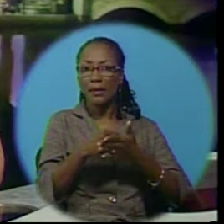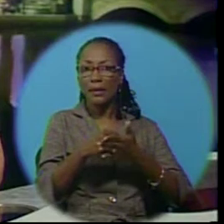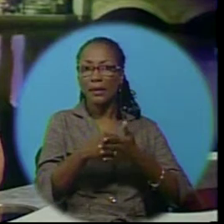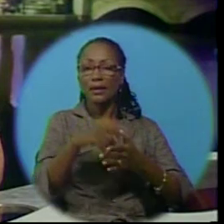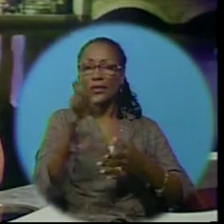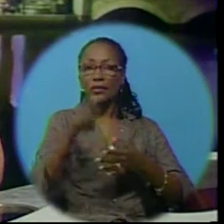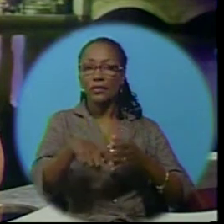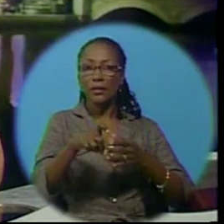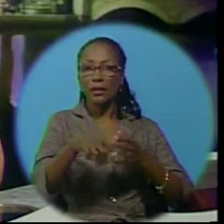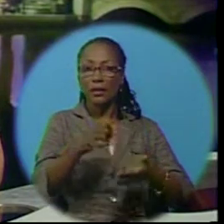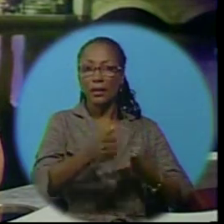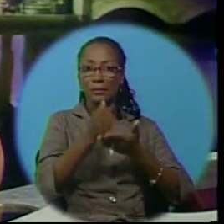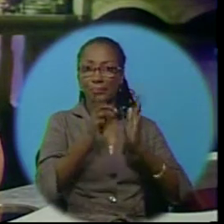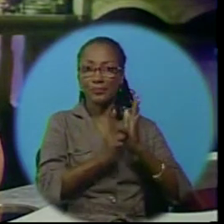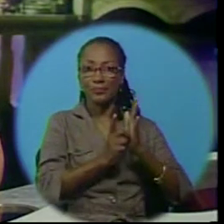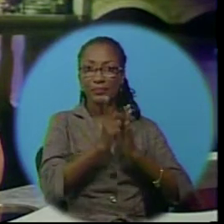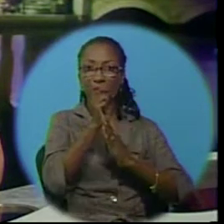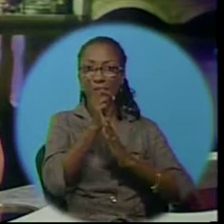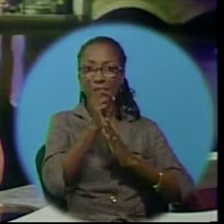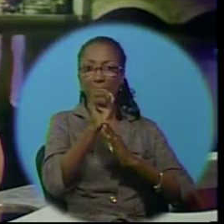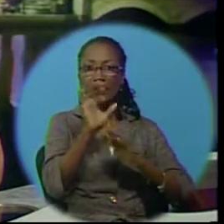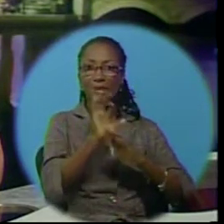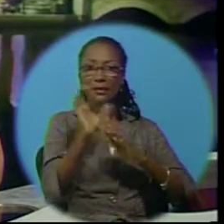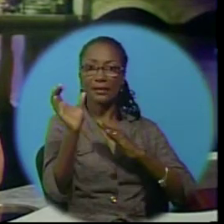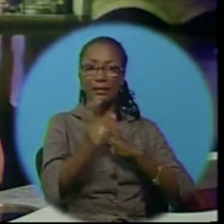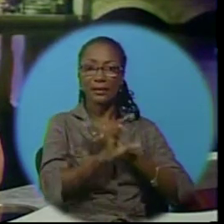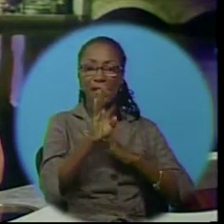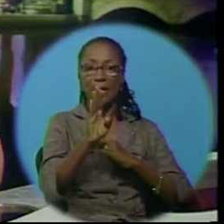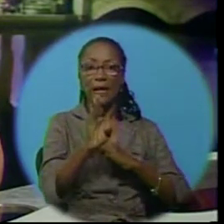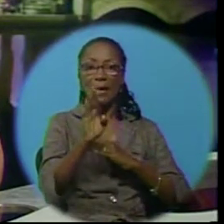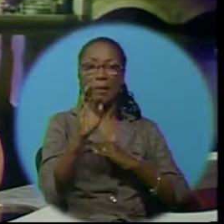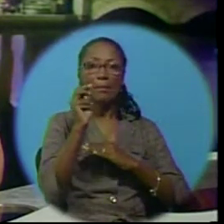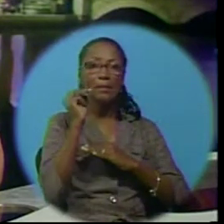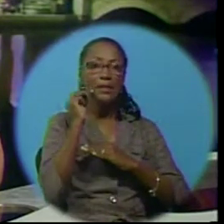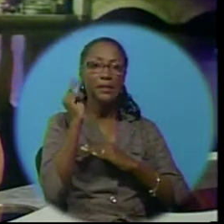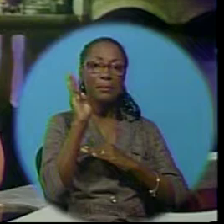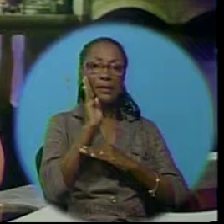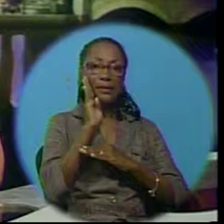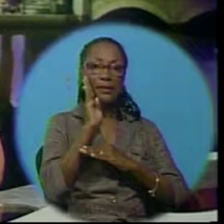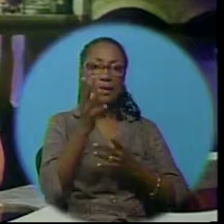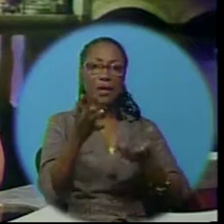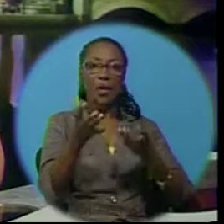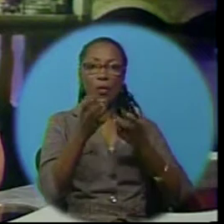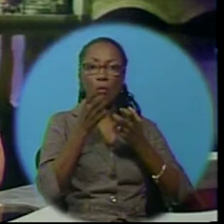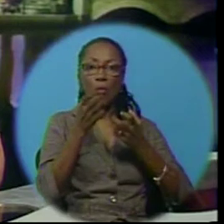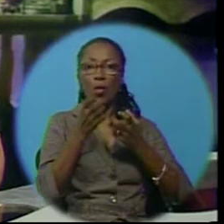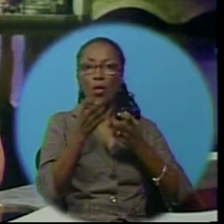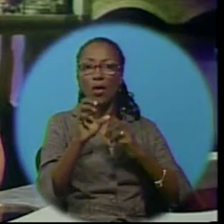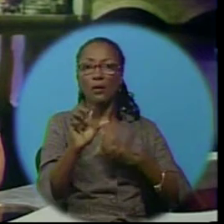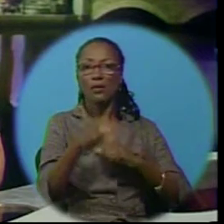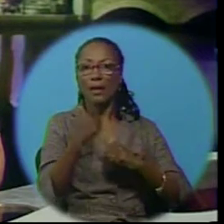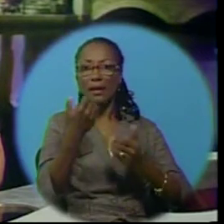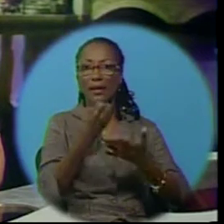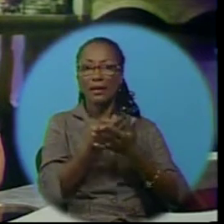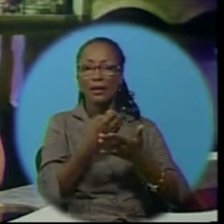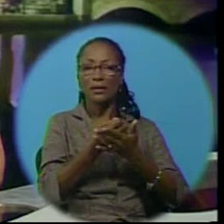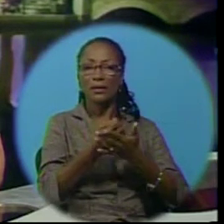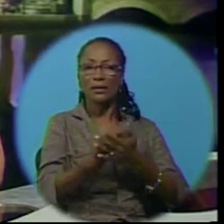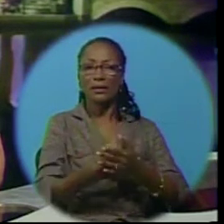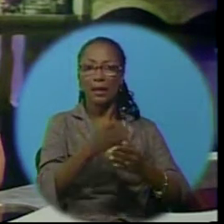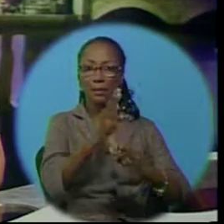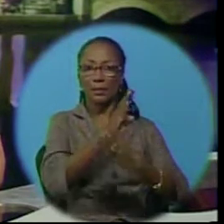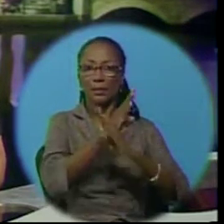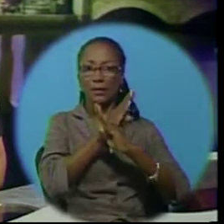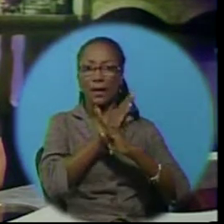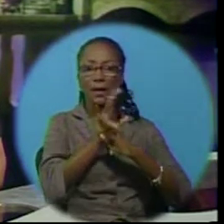Ms. Barcina also wants a special macroeconomic fund supported by the larger Latin American economy to protect the Caribbean from